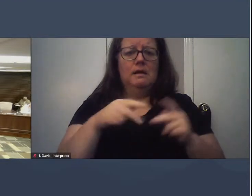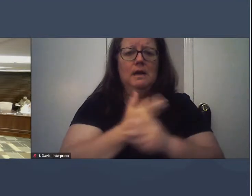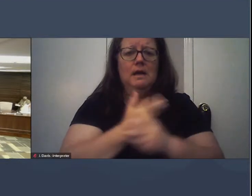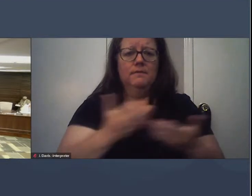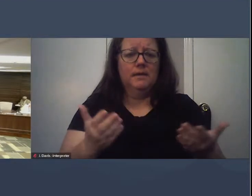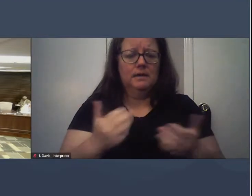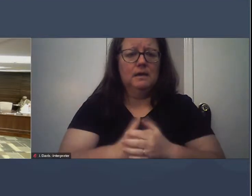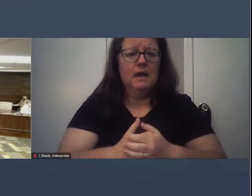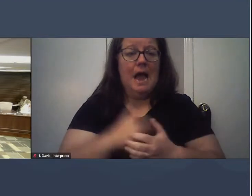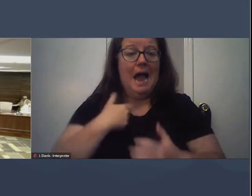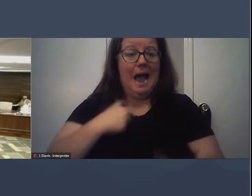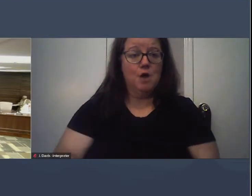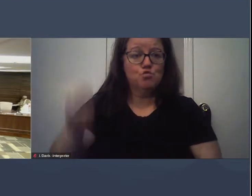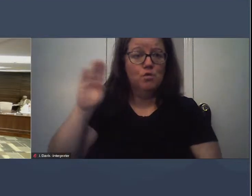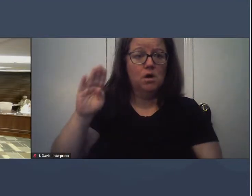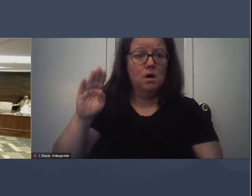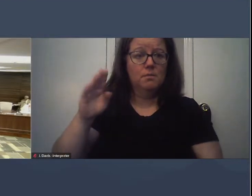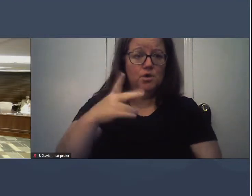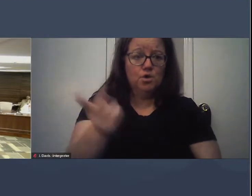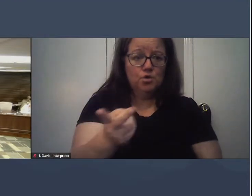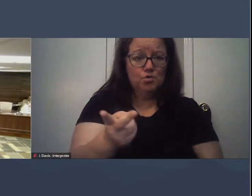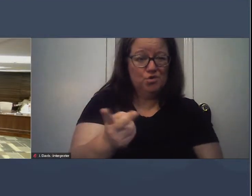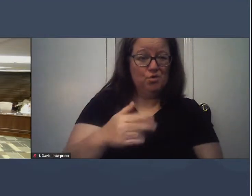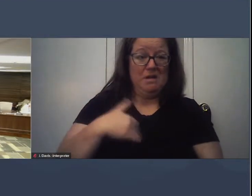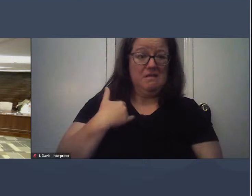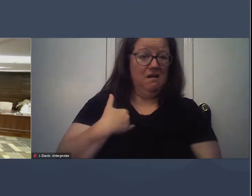When I came up, you young, you don't know.